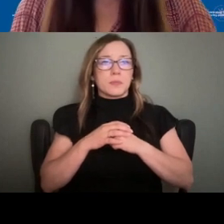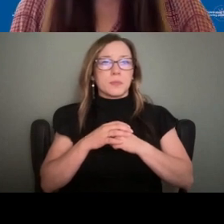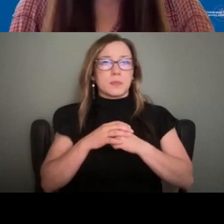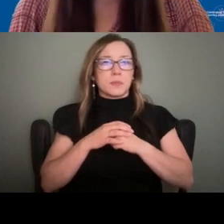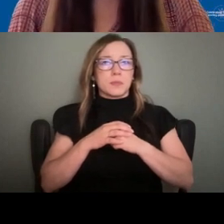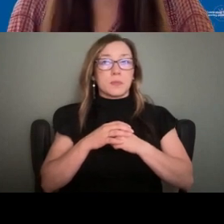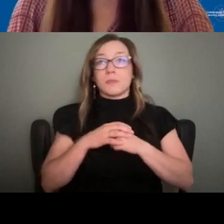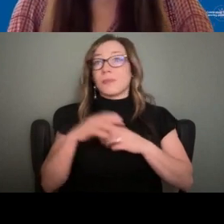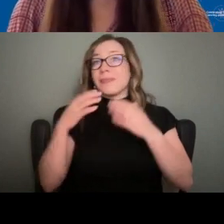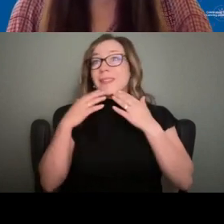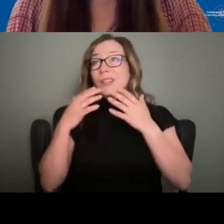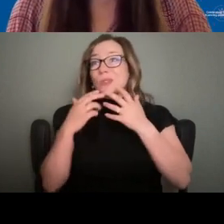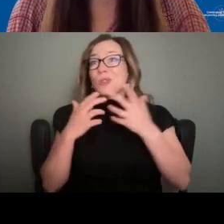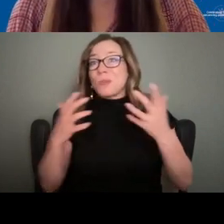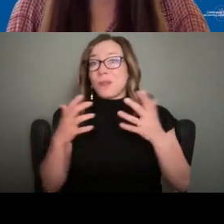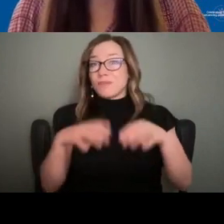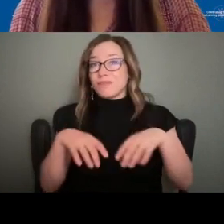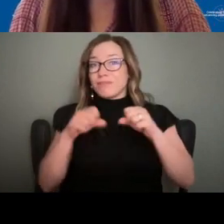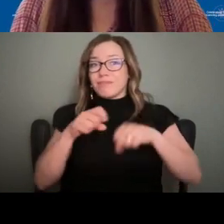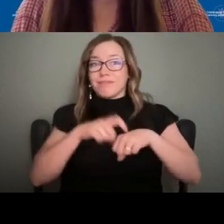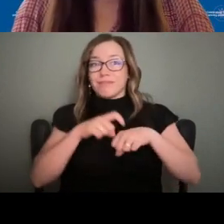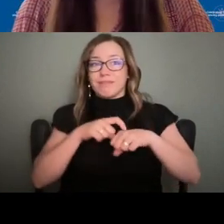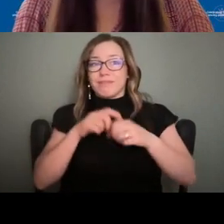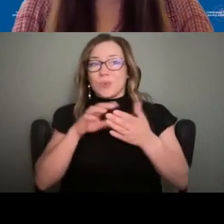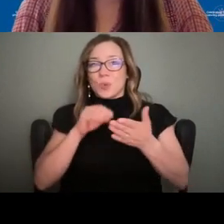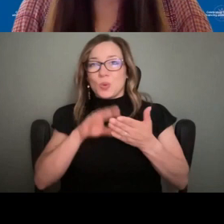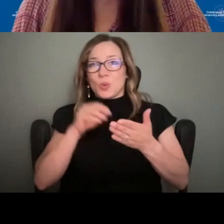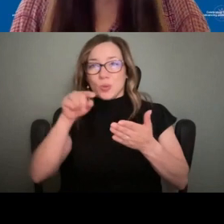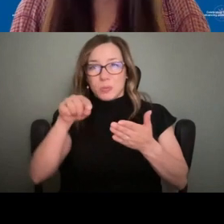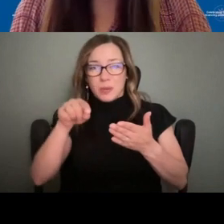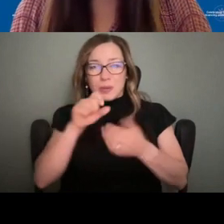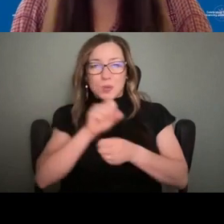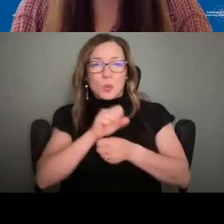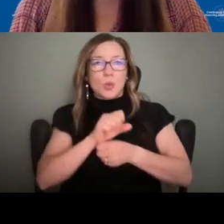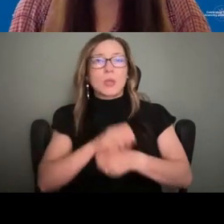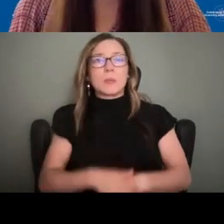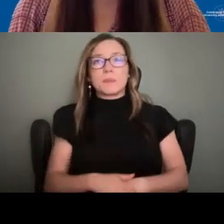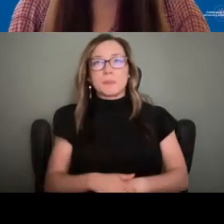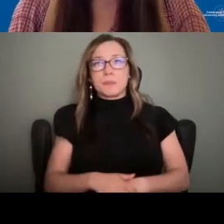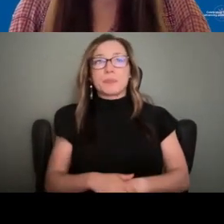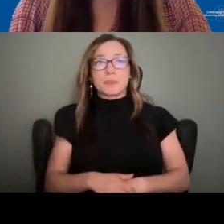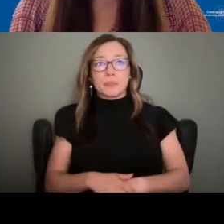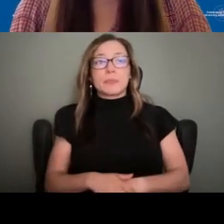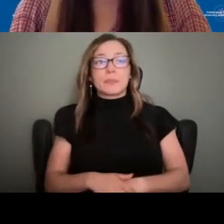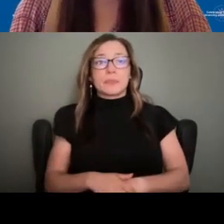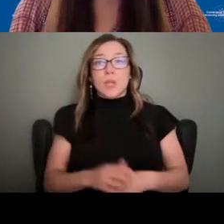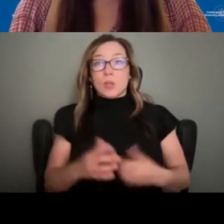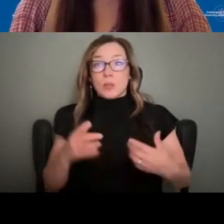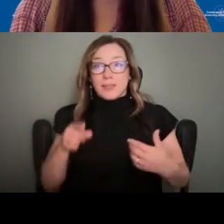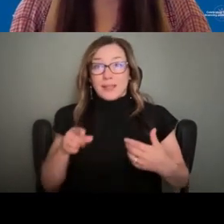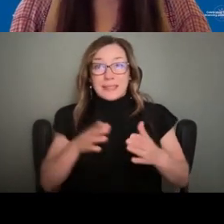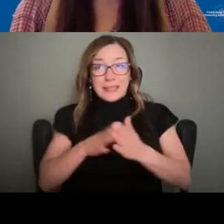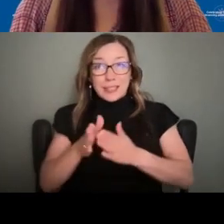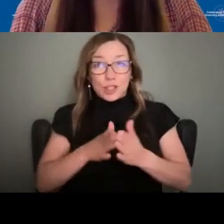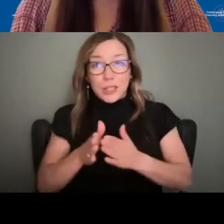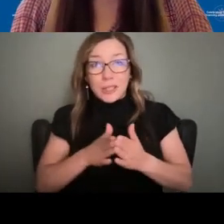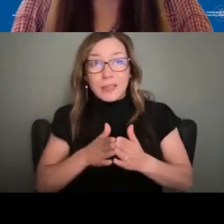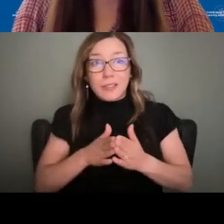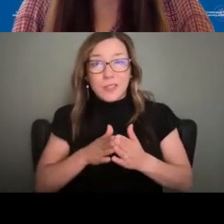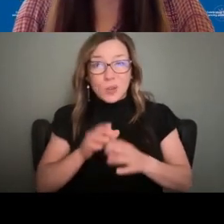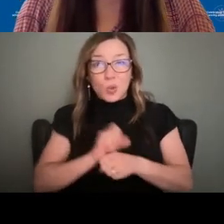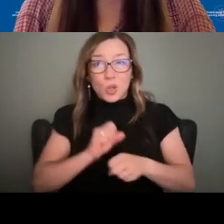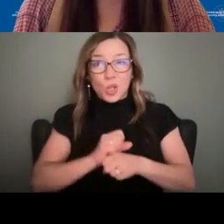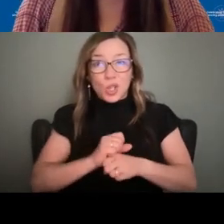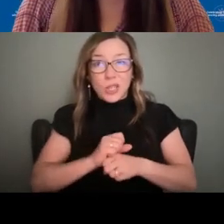So thank you all so much for taking the time to learn about this work. Really, the strength of the initiative is based on